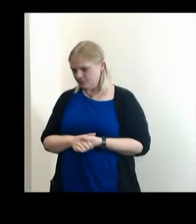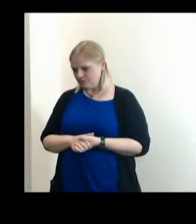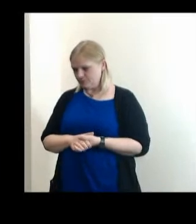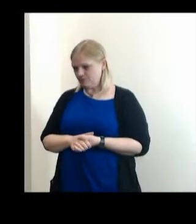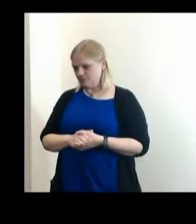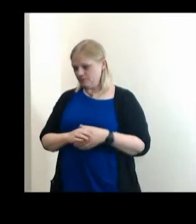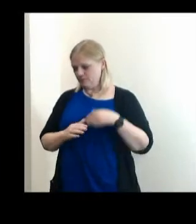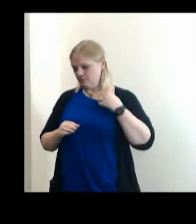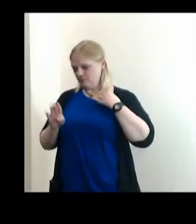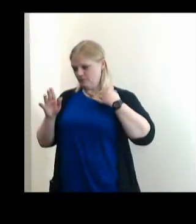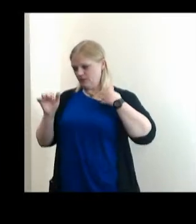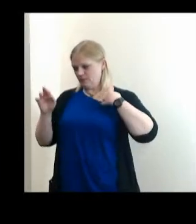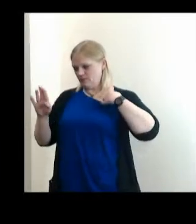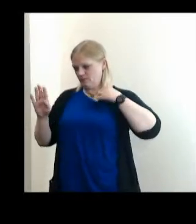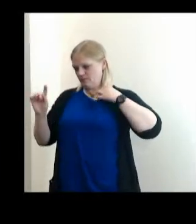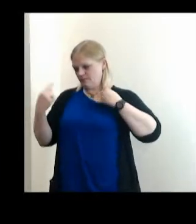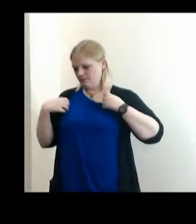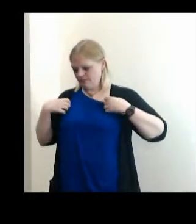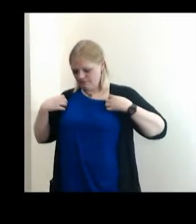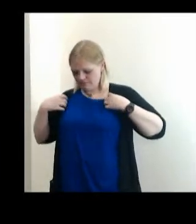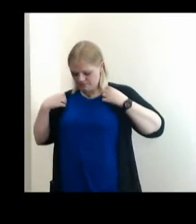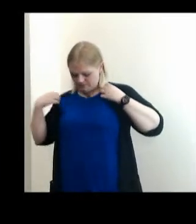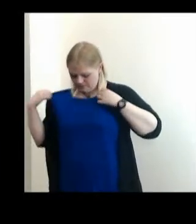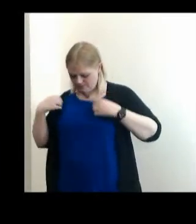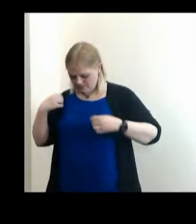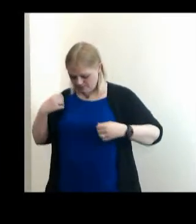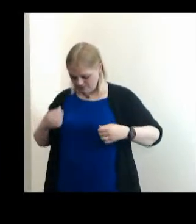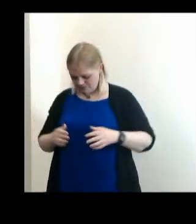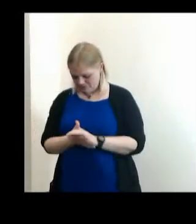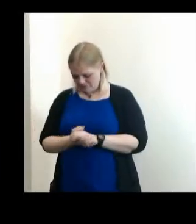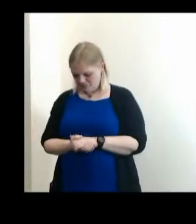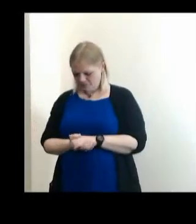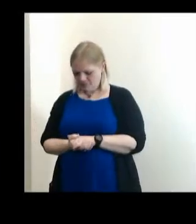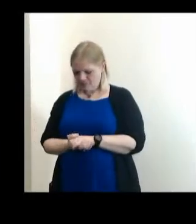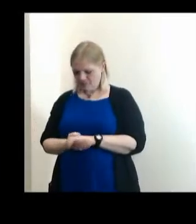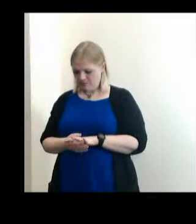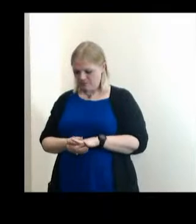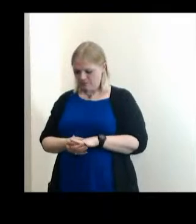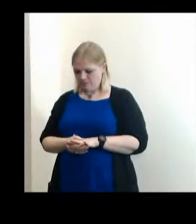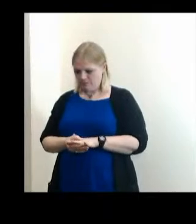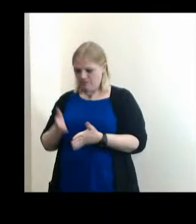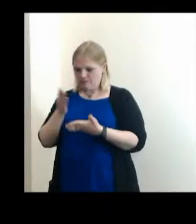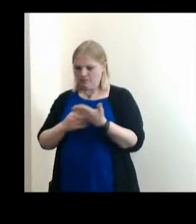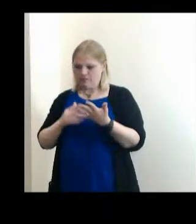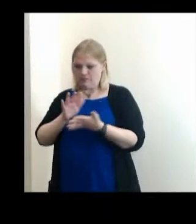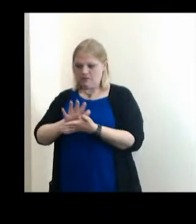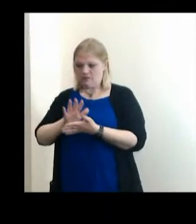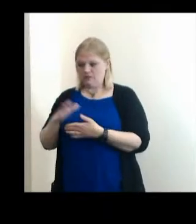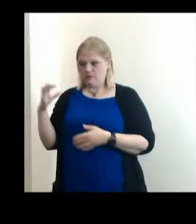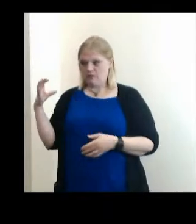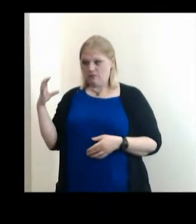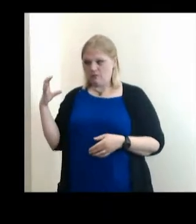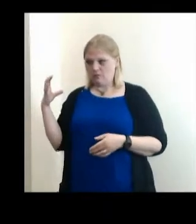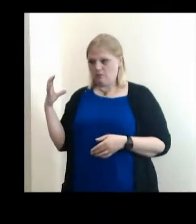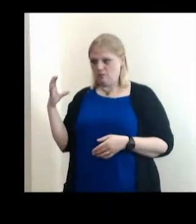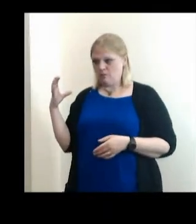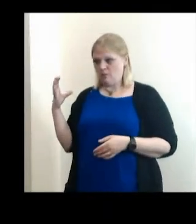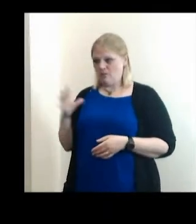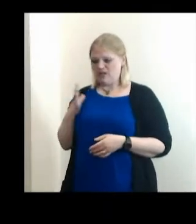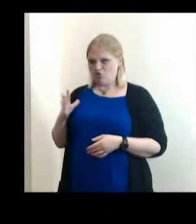Hi, it's Barb O'Brien. Hi, Barb. Yep. Hi. Some school officials are feeling the county health department is